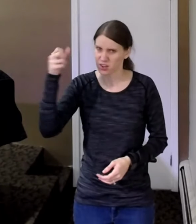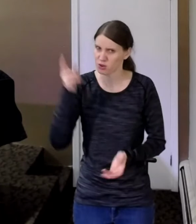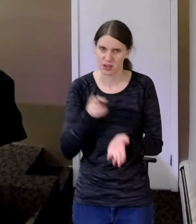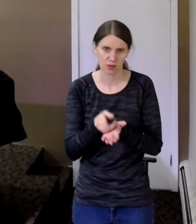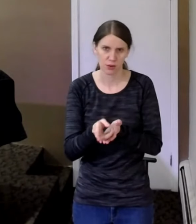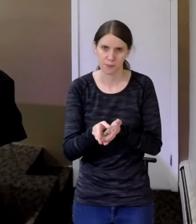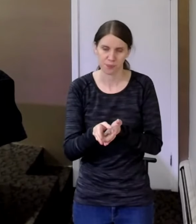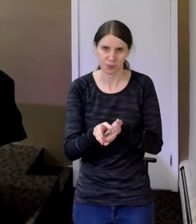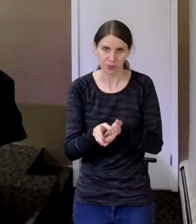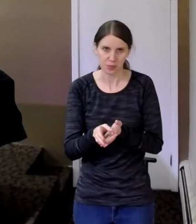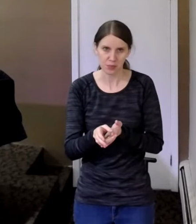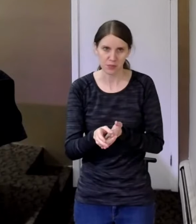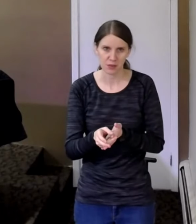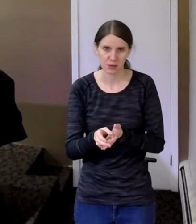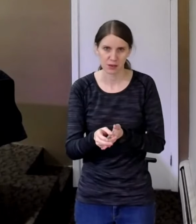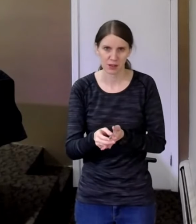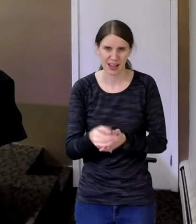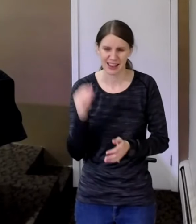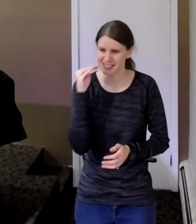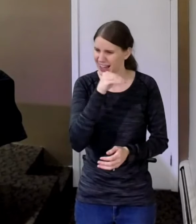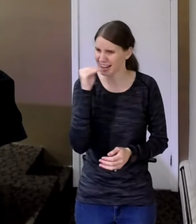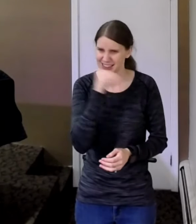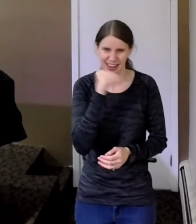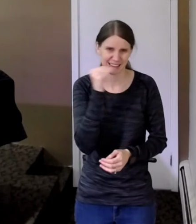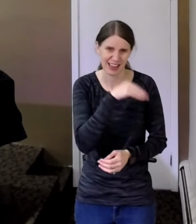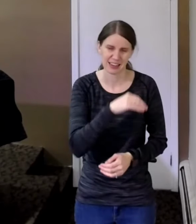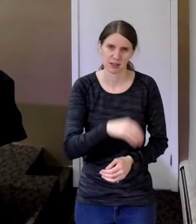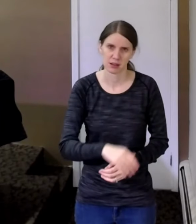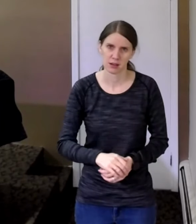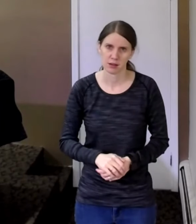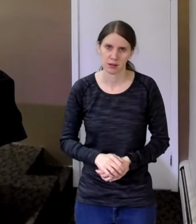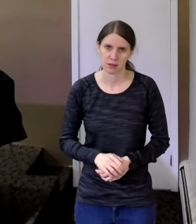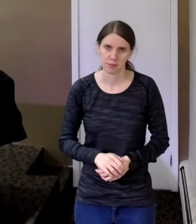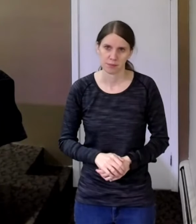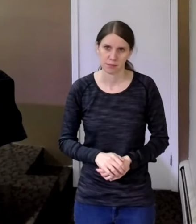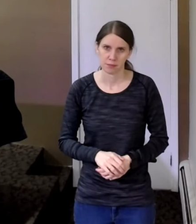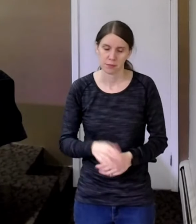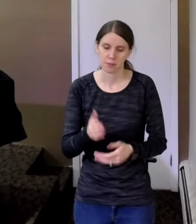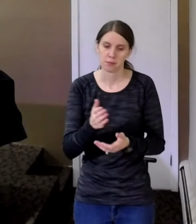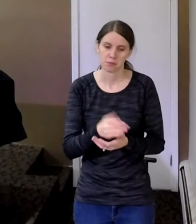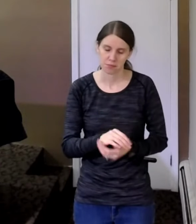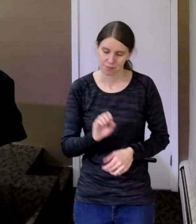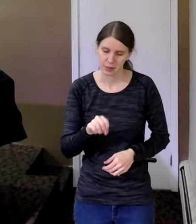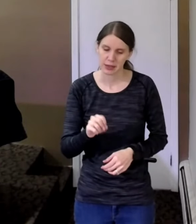Teaching double standards everywhere. Now, in part, I understand.